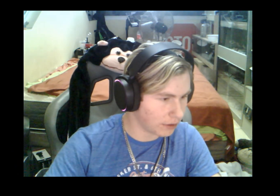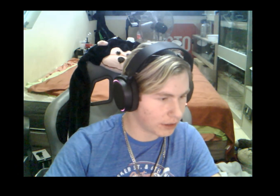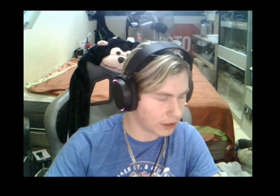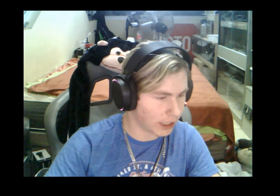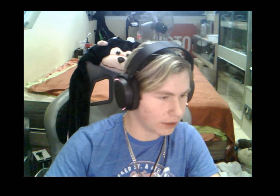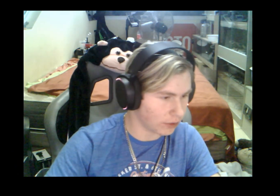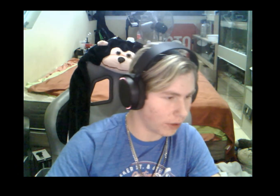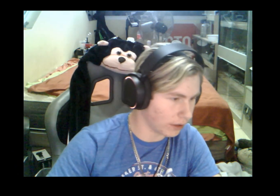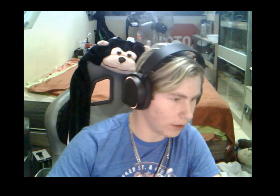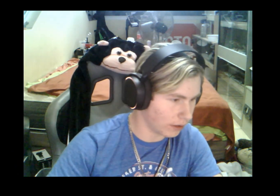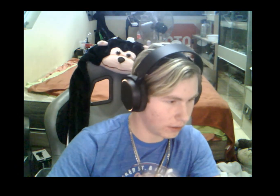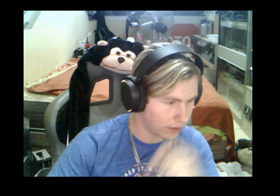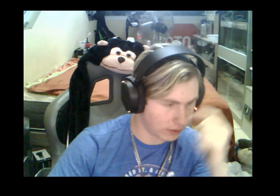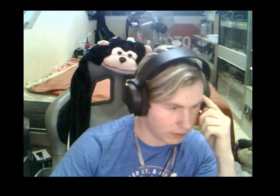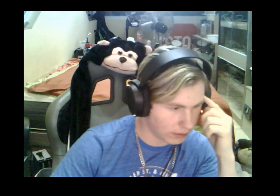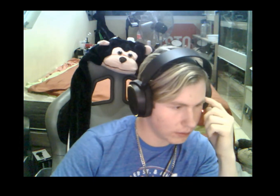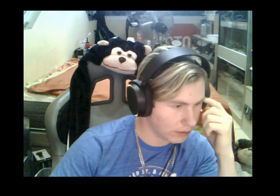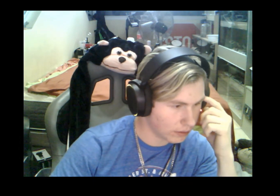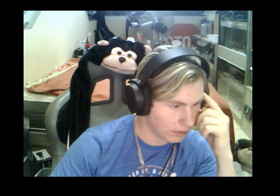Thank you, Shane Doyle.